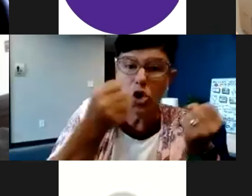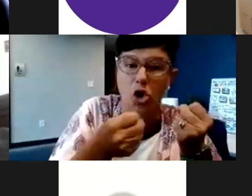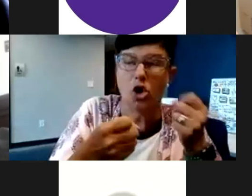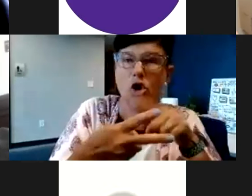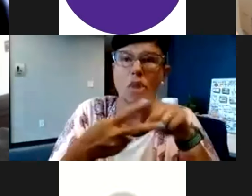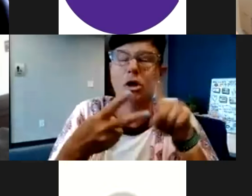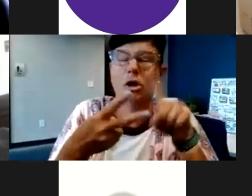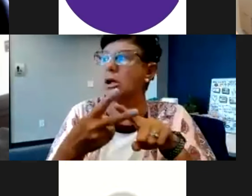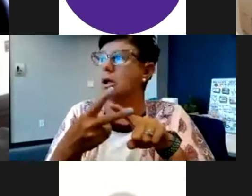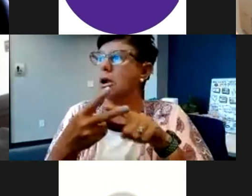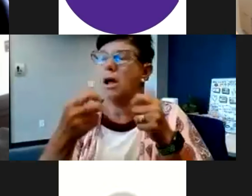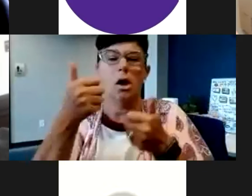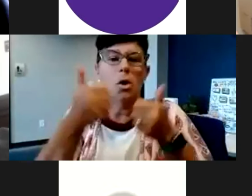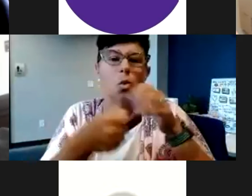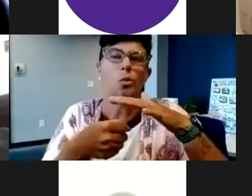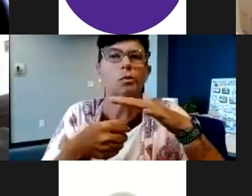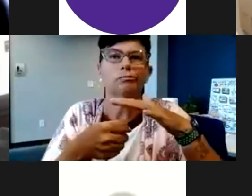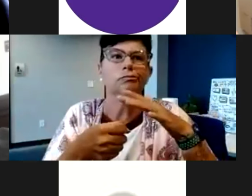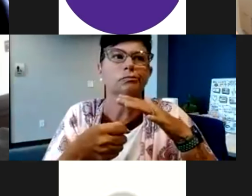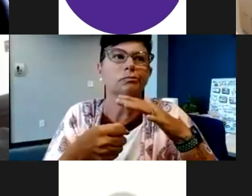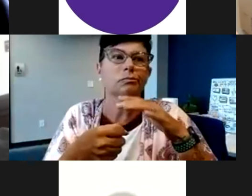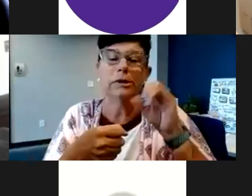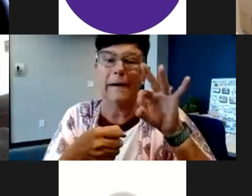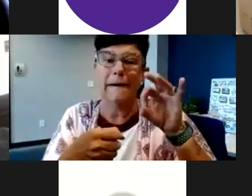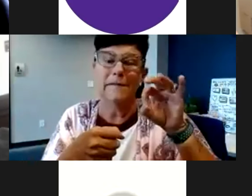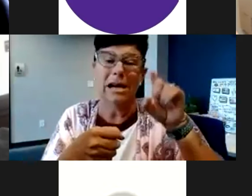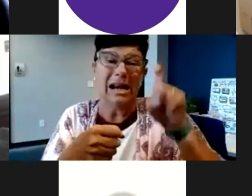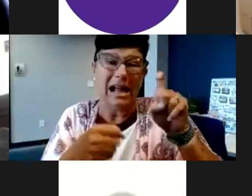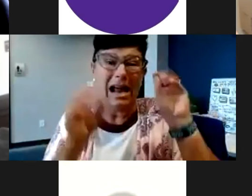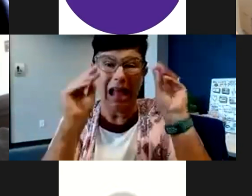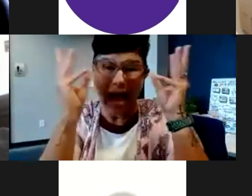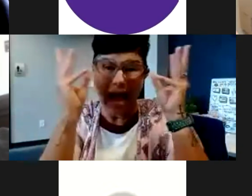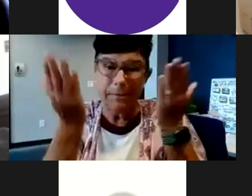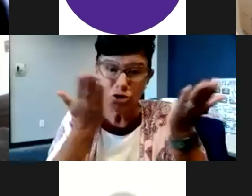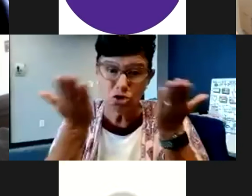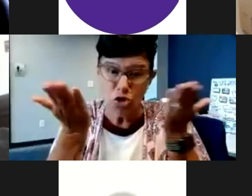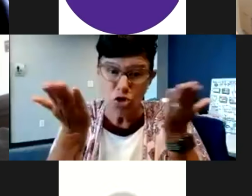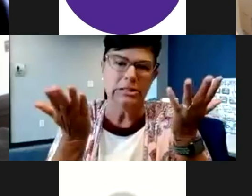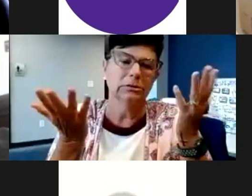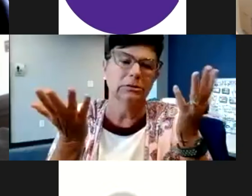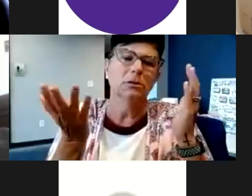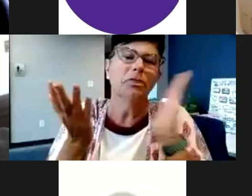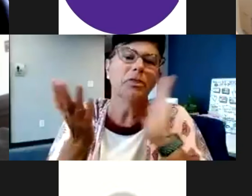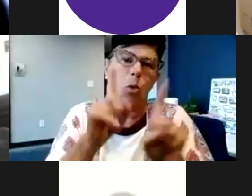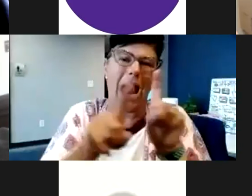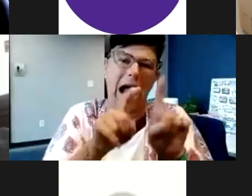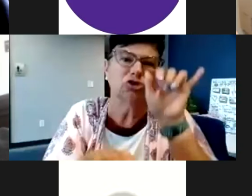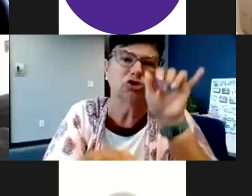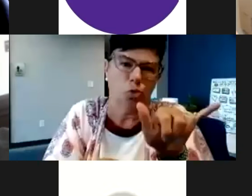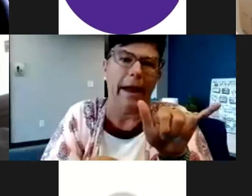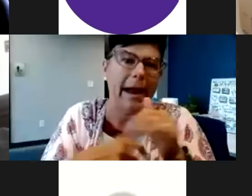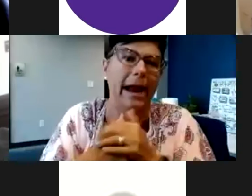about who, I was able to explain who was in the car, what was going on, if an ambulance service